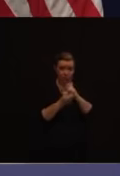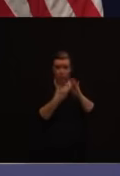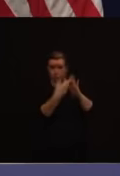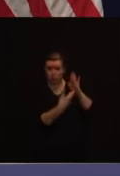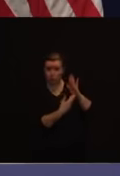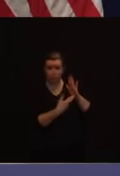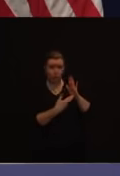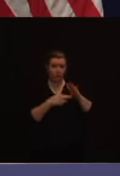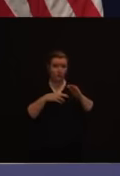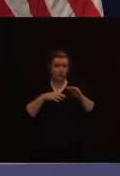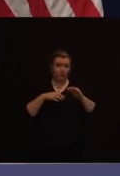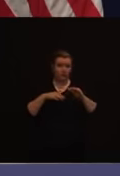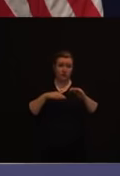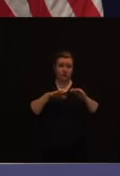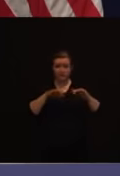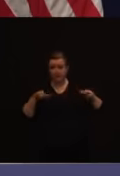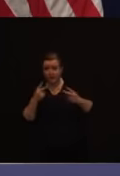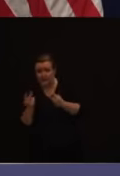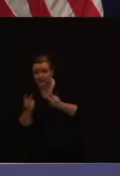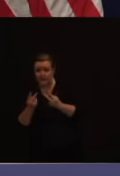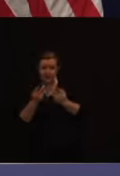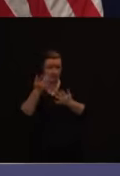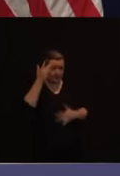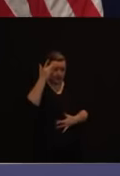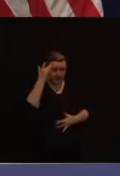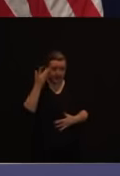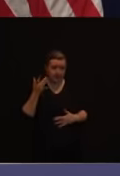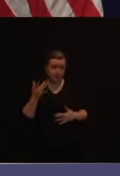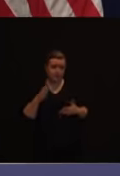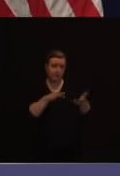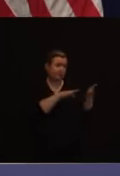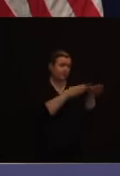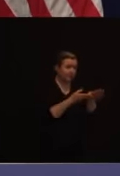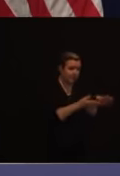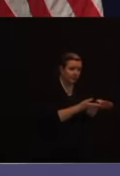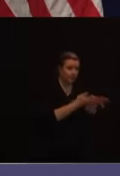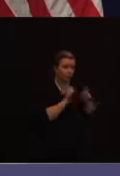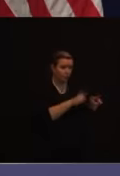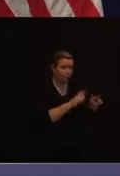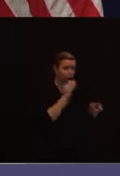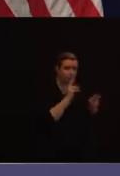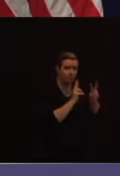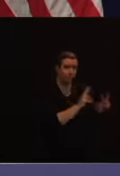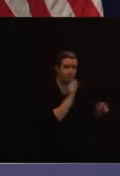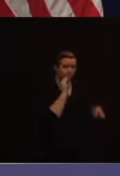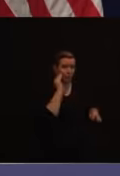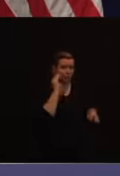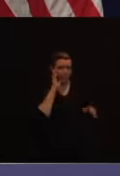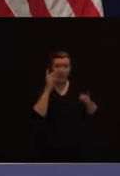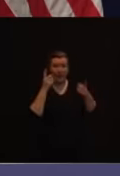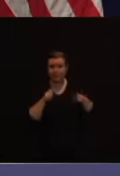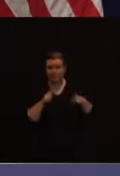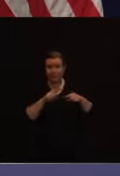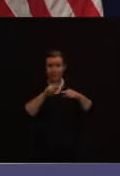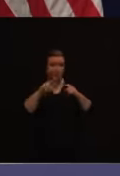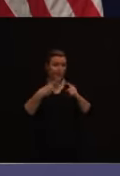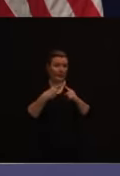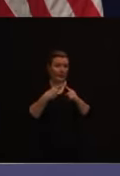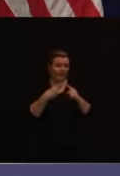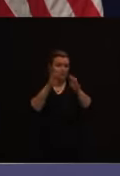South Jersey funeral homes taking some steam off the north, will the north and central funeral homes be there to